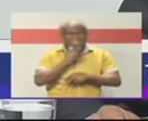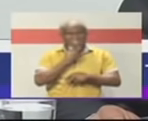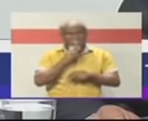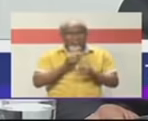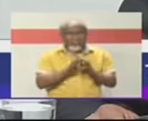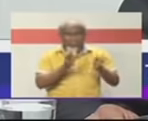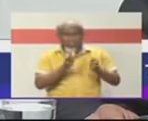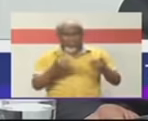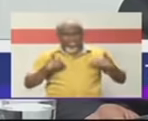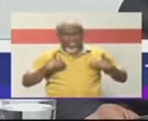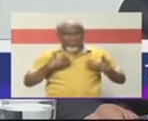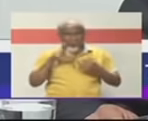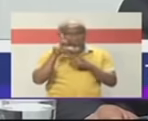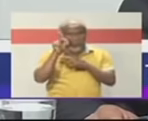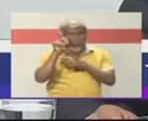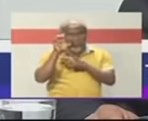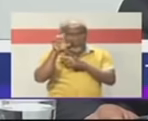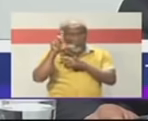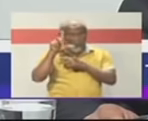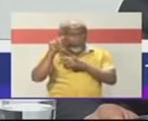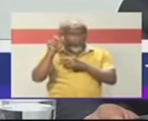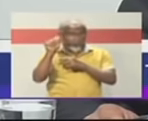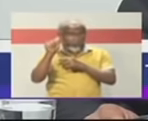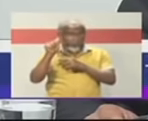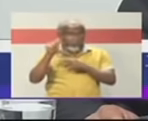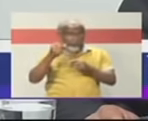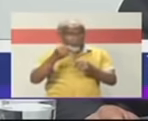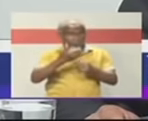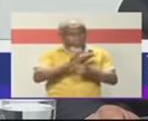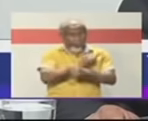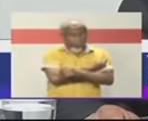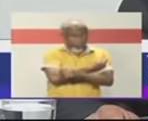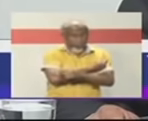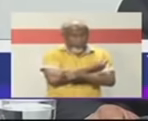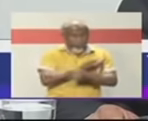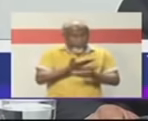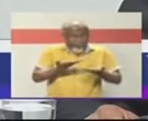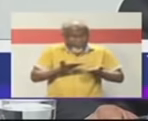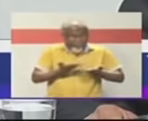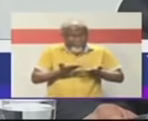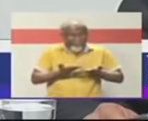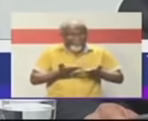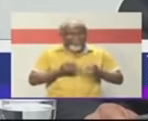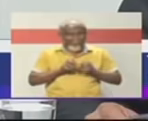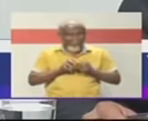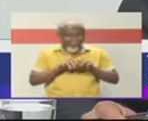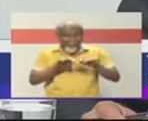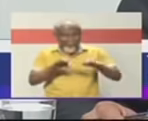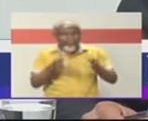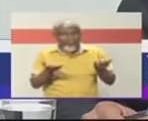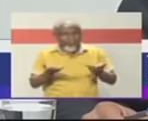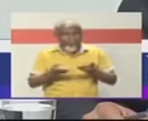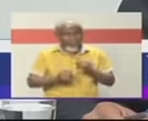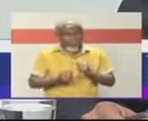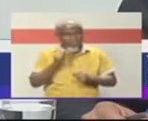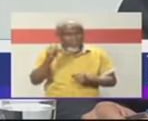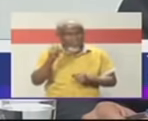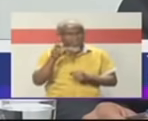local population and 1 in a migrant, adding up to 3 cases.